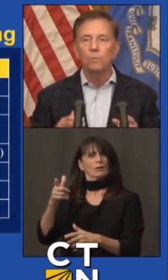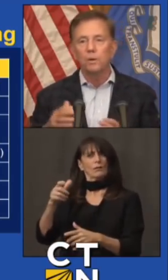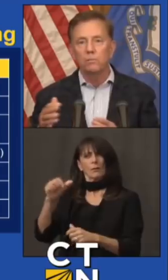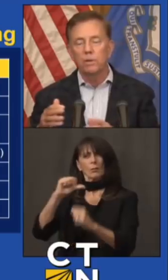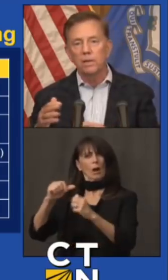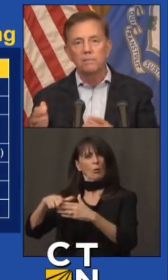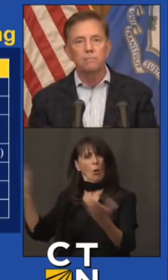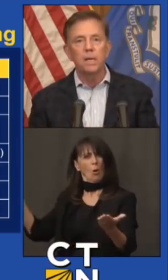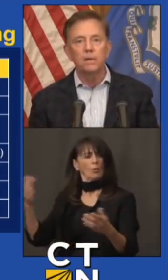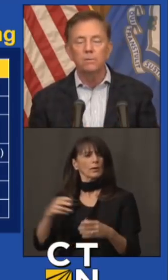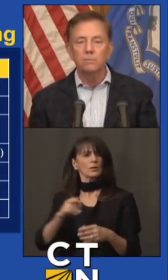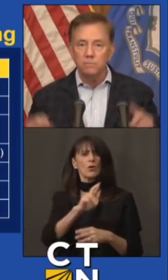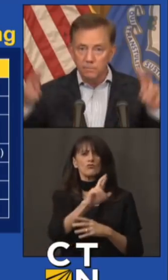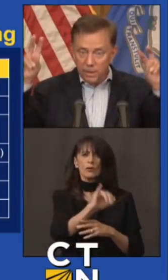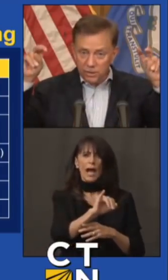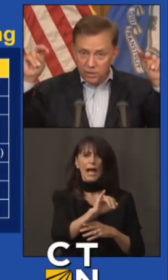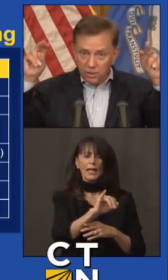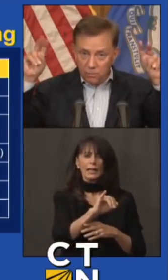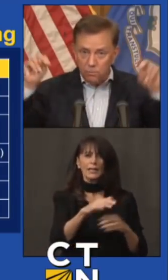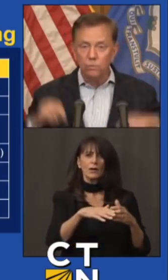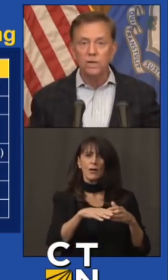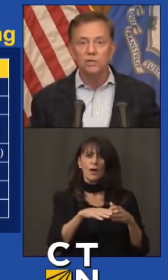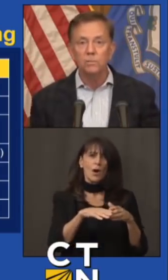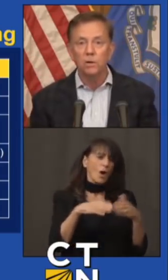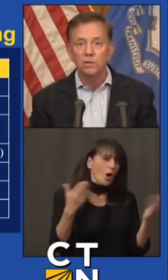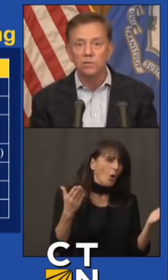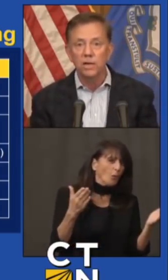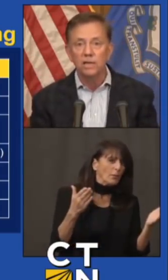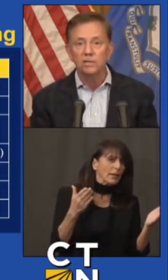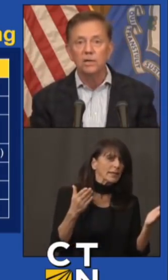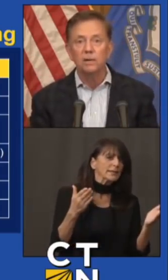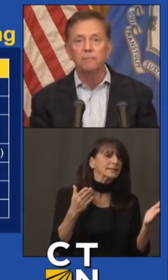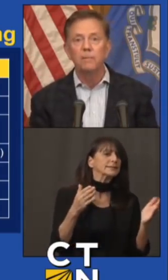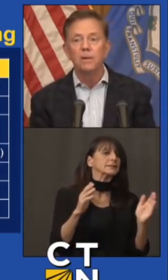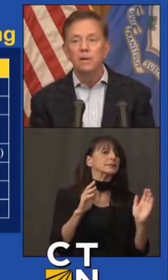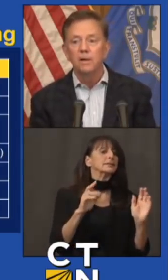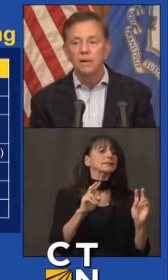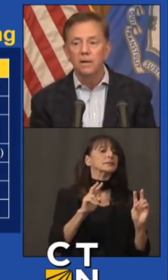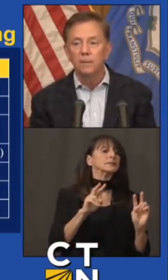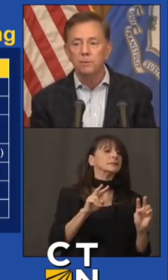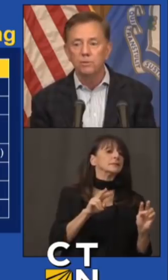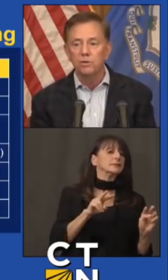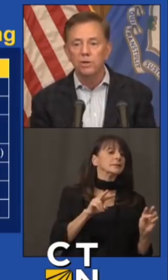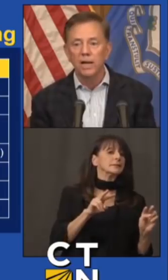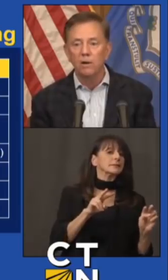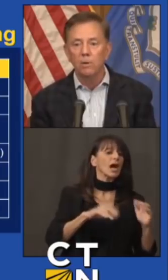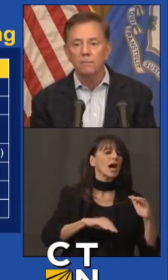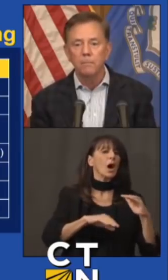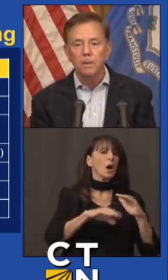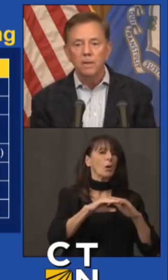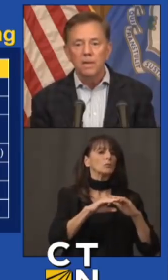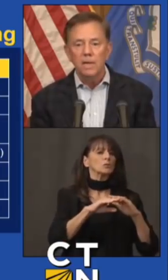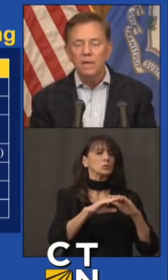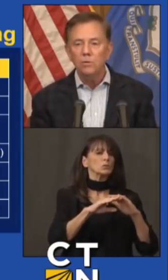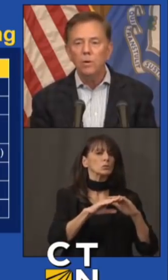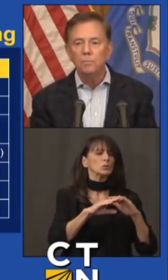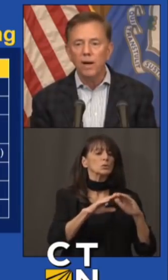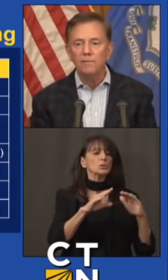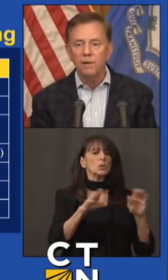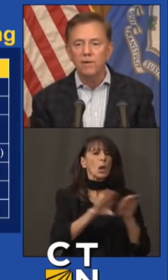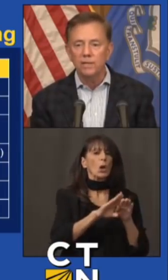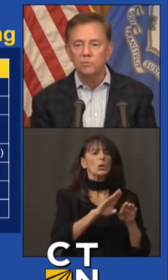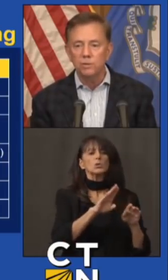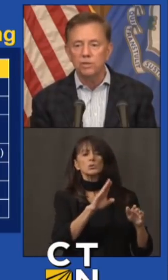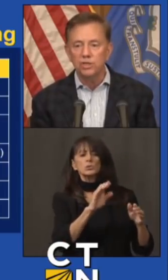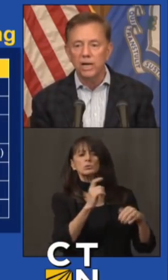Island opened with a meal, I'd say, quotation marks, and up to a certain hour. Indoor